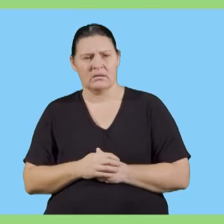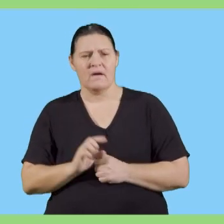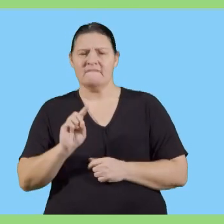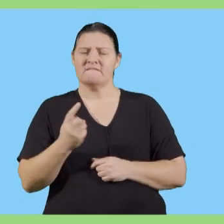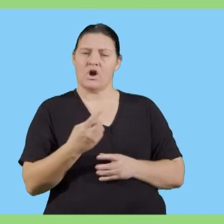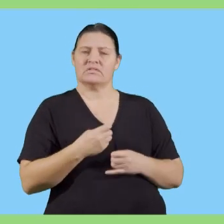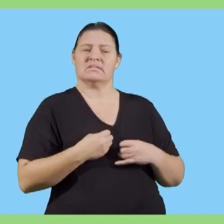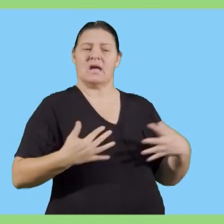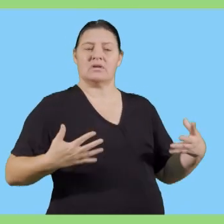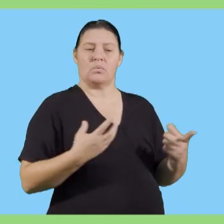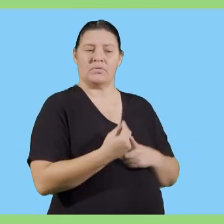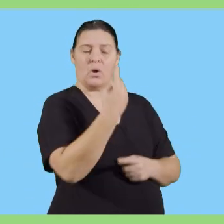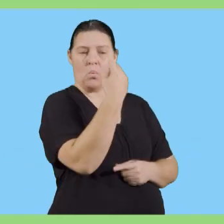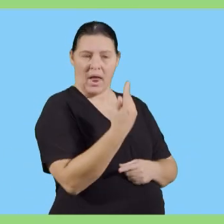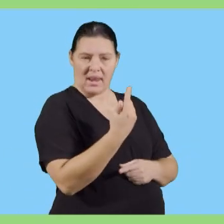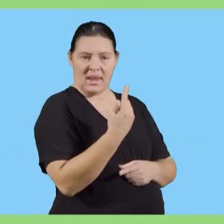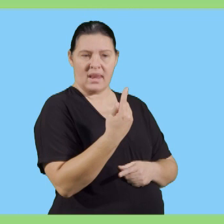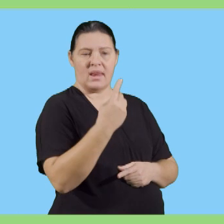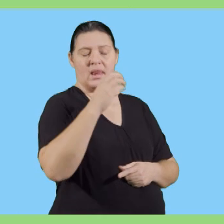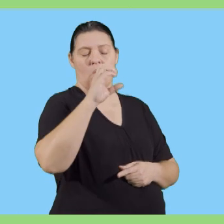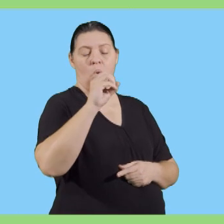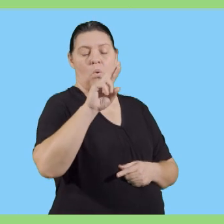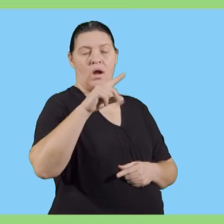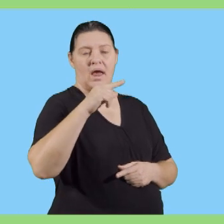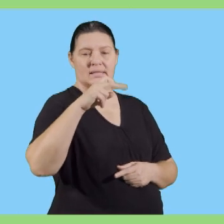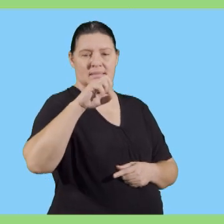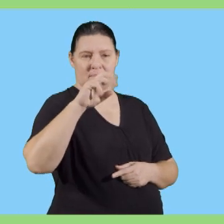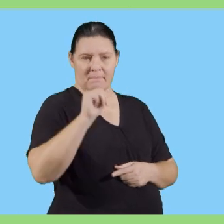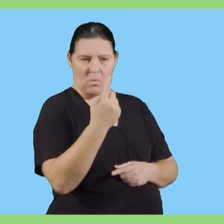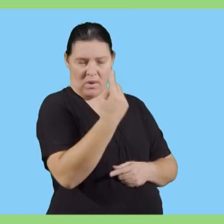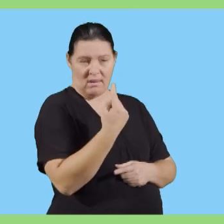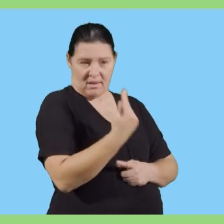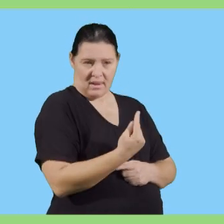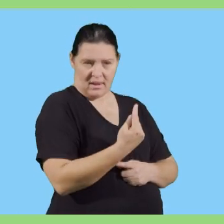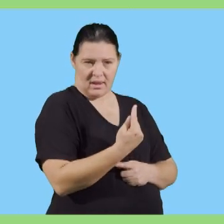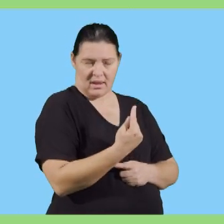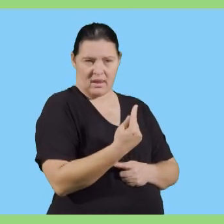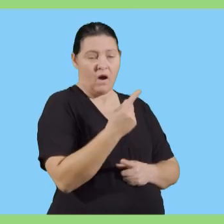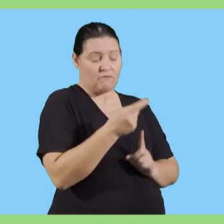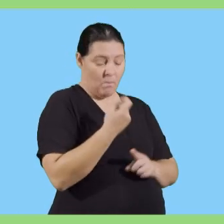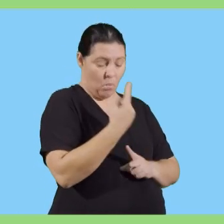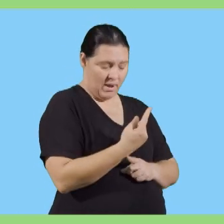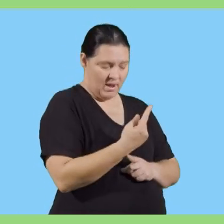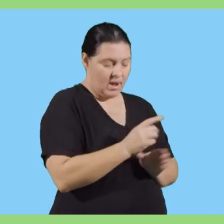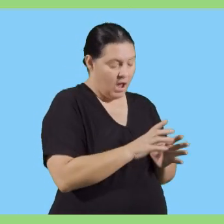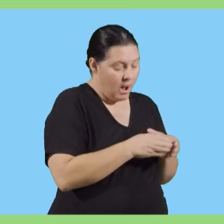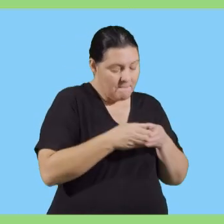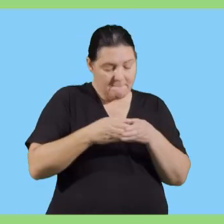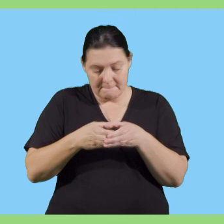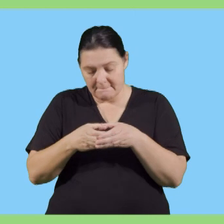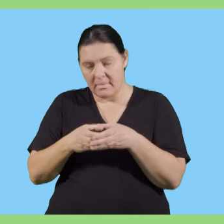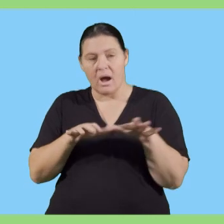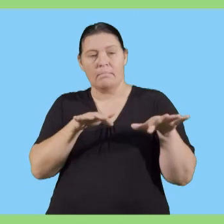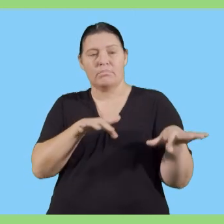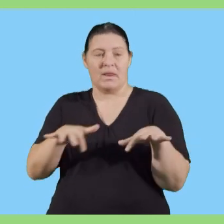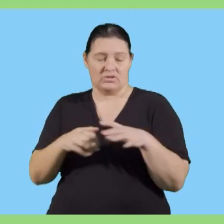you can see here. And then from the organism, we are moving on to the population. Now, if you look at the population, it is the